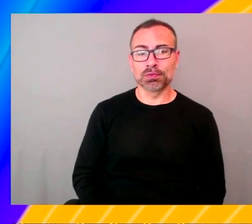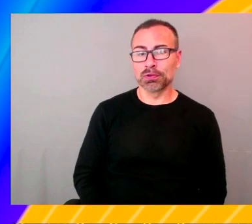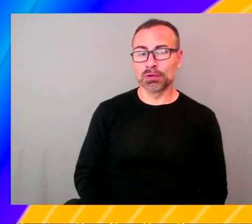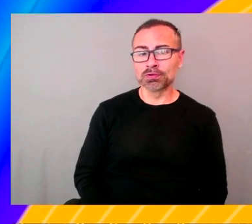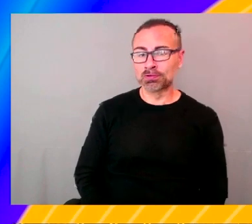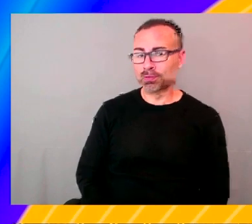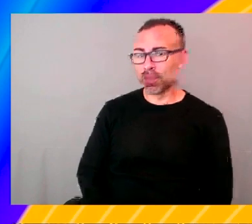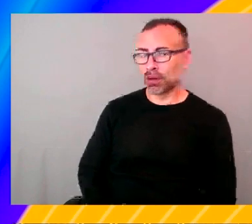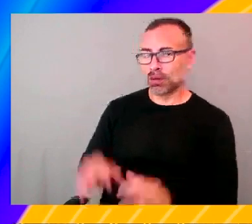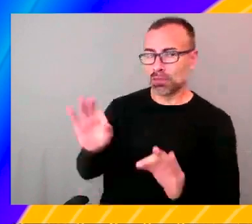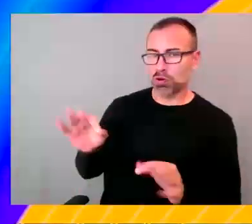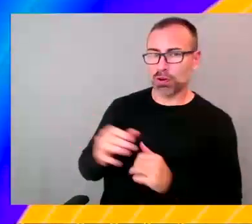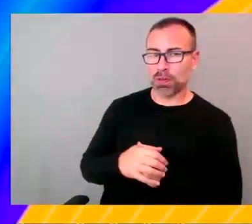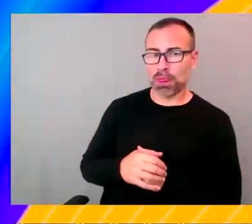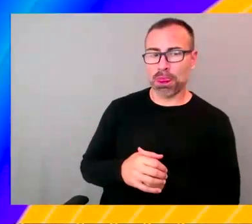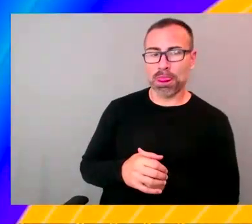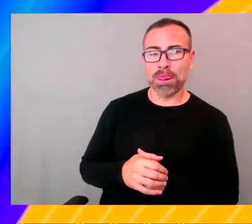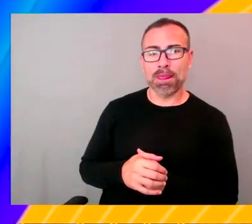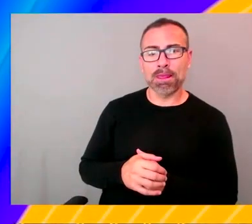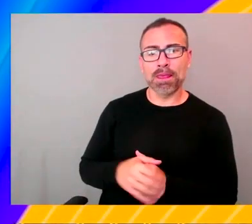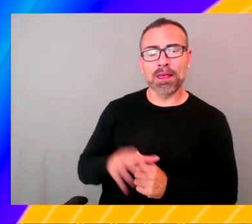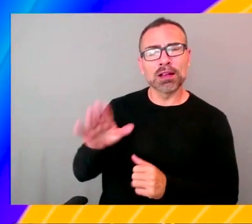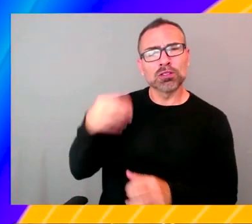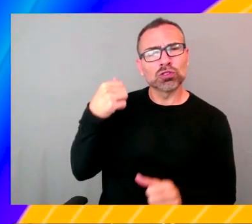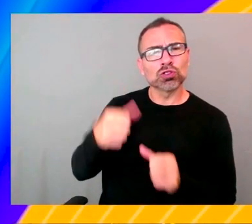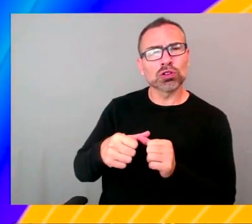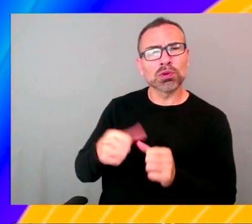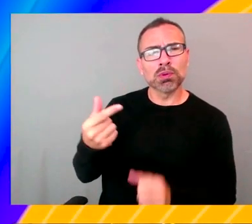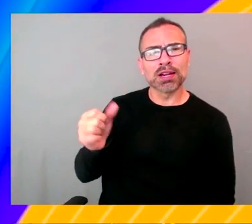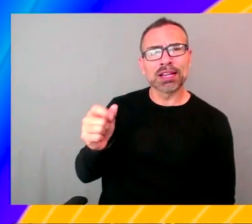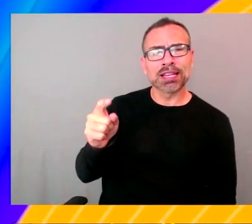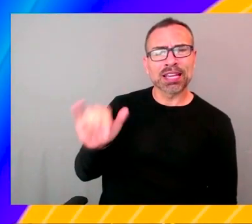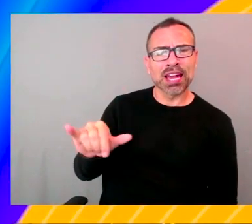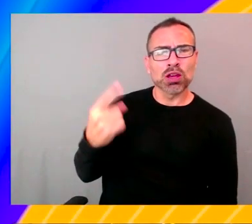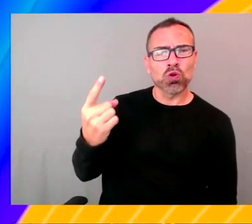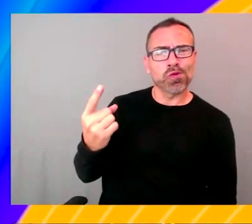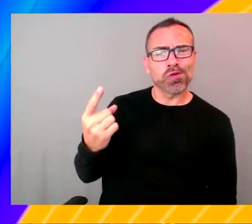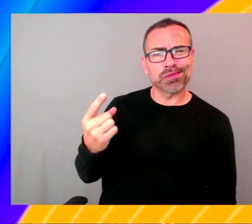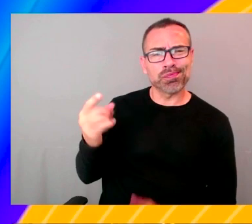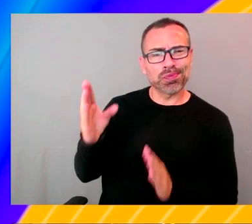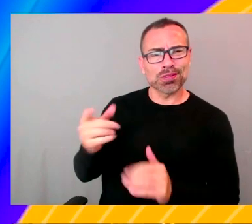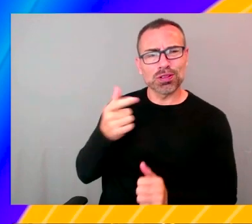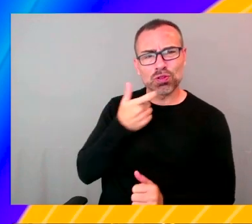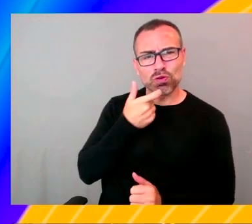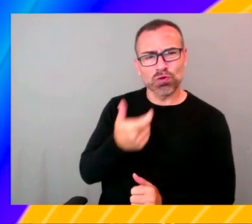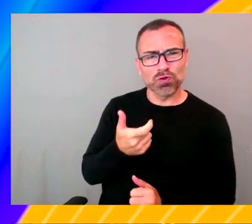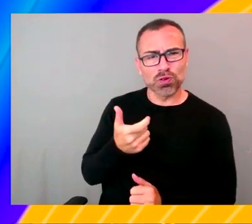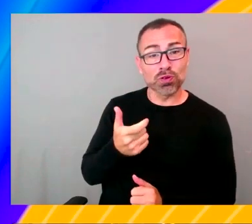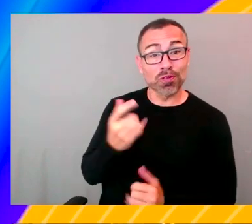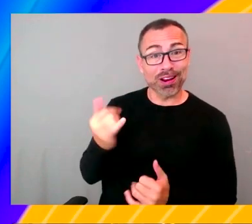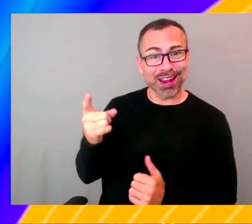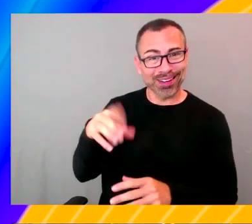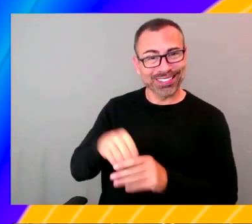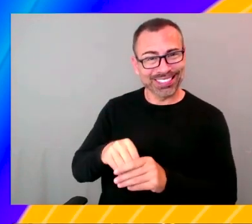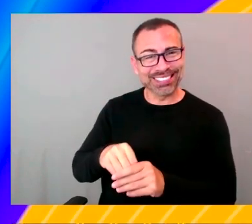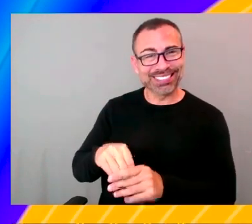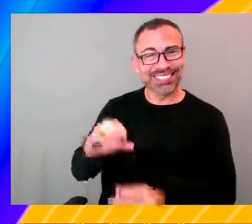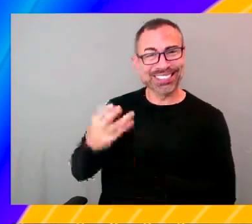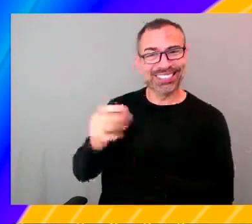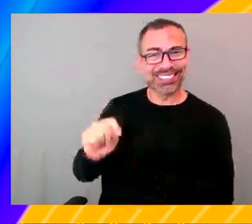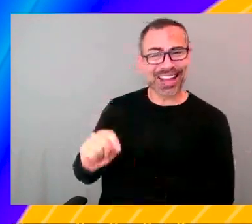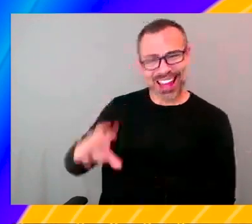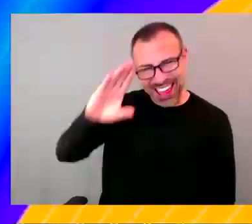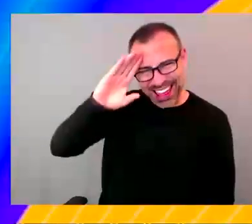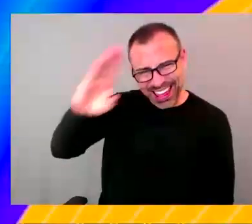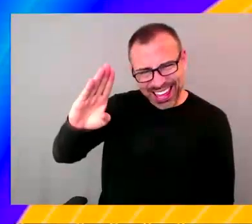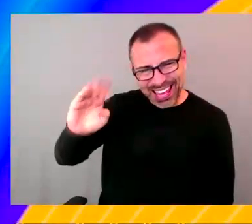And do you remember Borghetti from our series, one of our viewers? I do, yeah. Borghetti is in the chat right now. Hey, Borghetti, how's it going? Good to see you. Whoa,